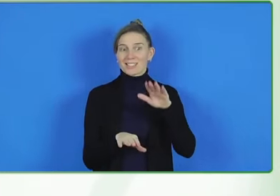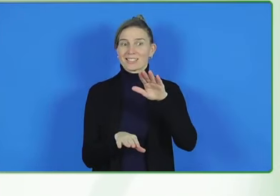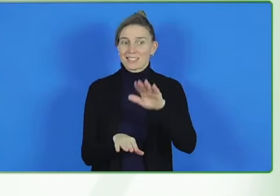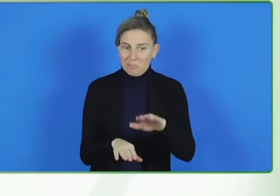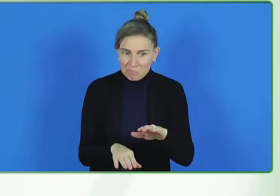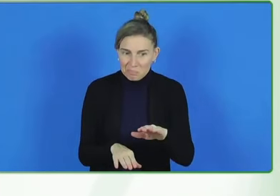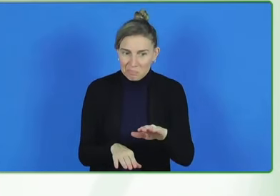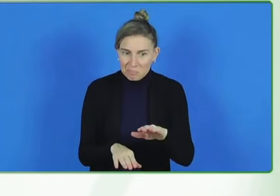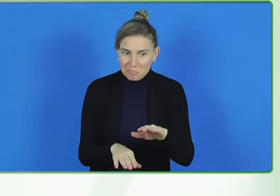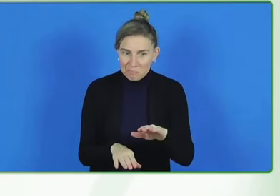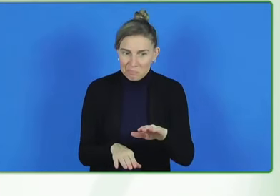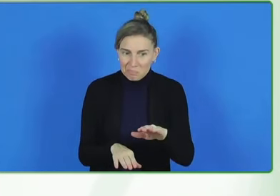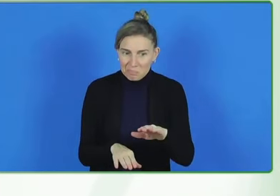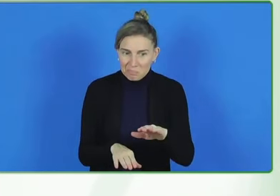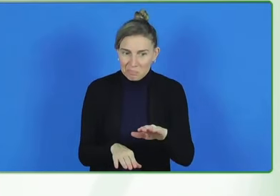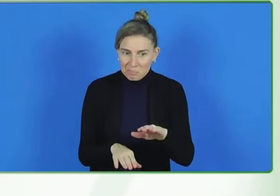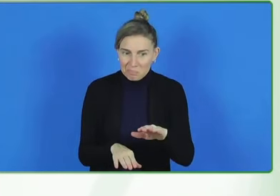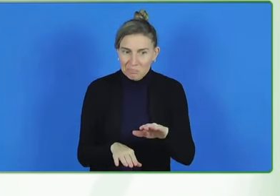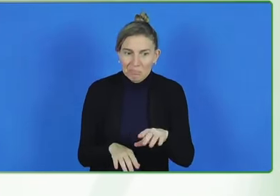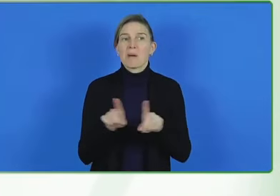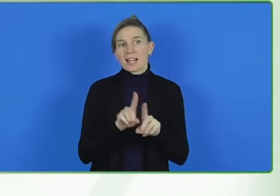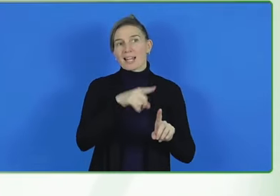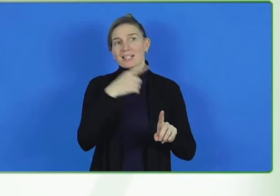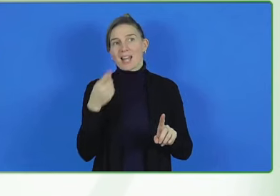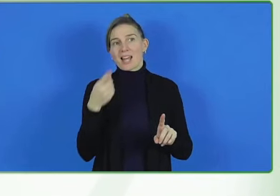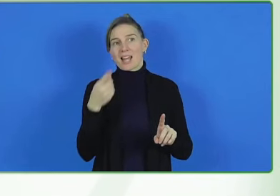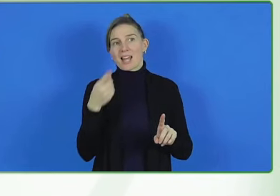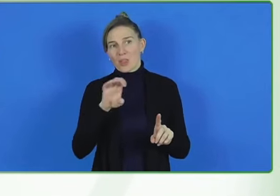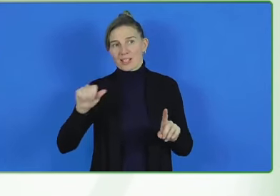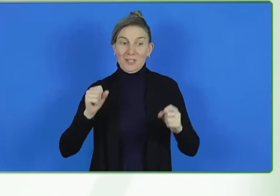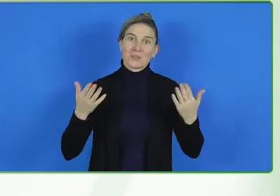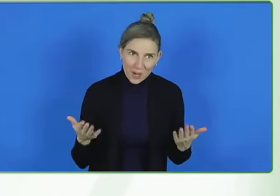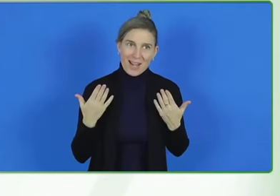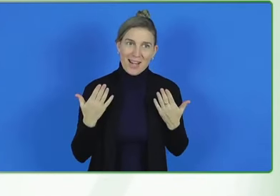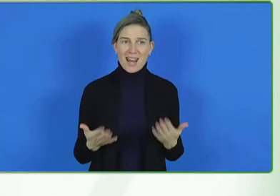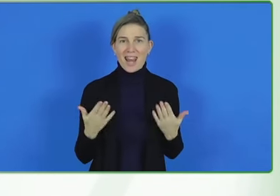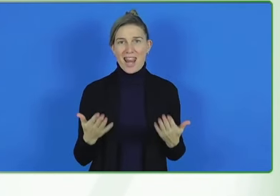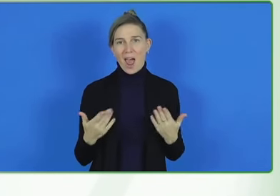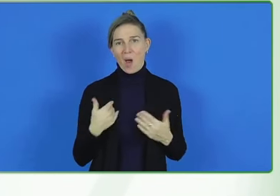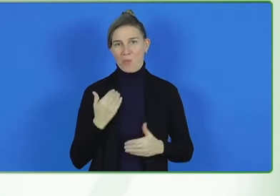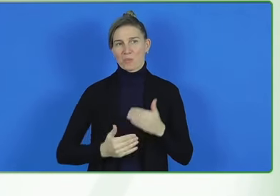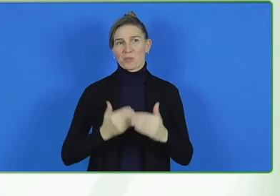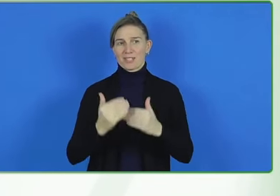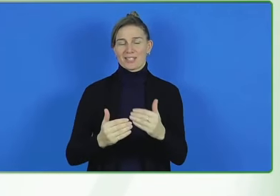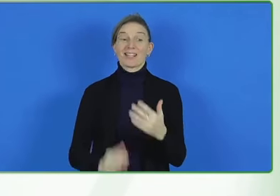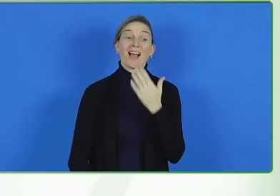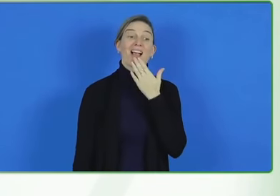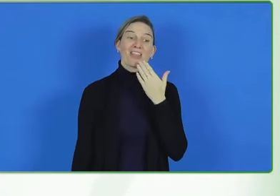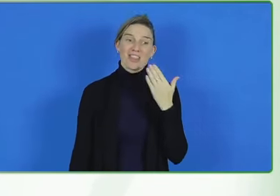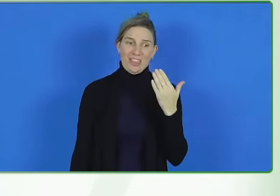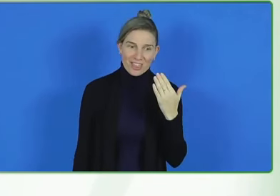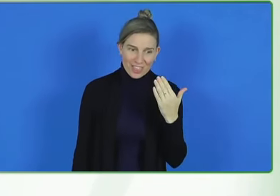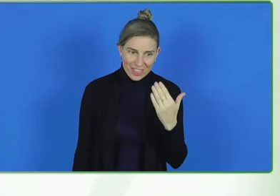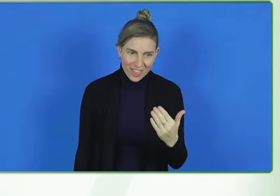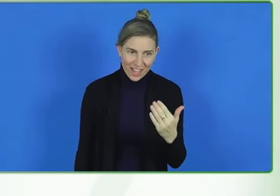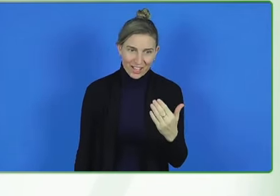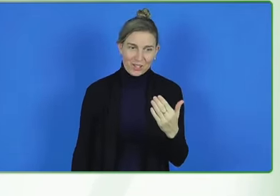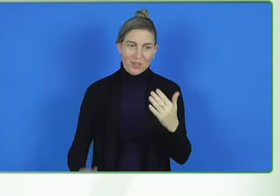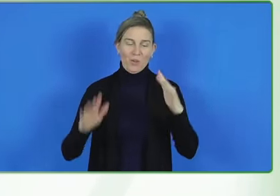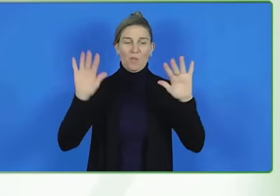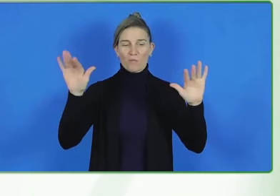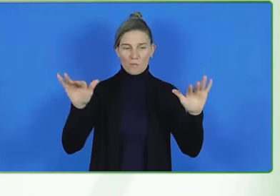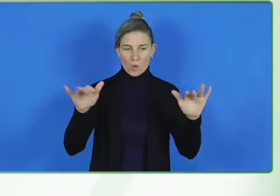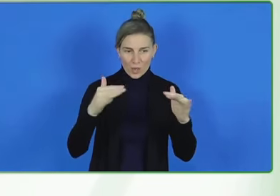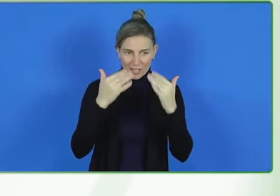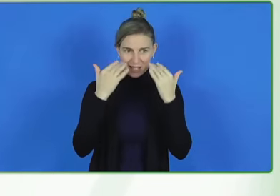Accessibility Act. So we are now in the process. Thank you very much for your attention, and I hope so that we